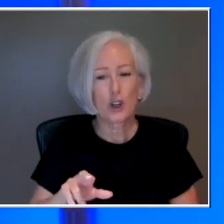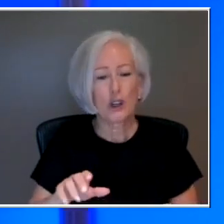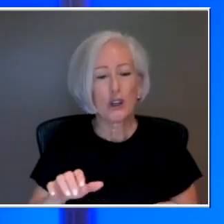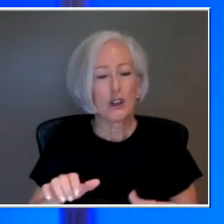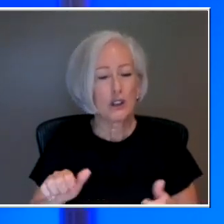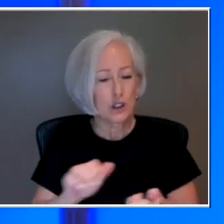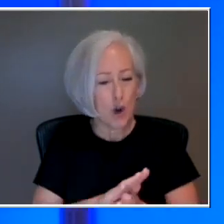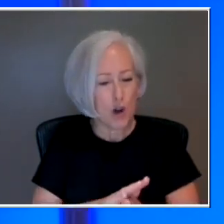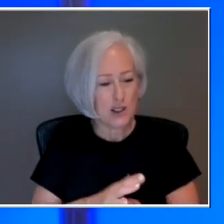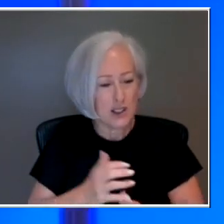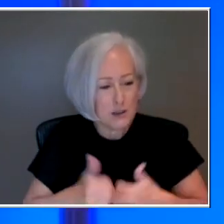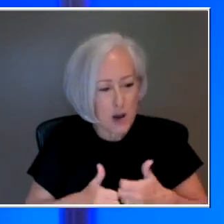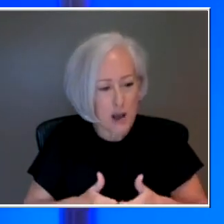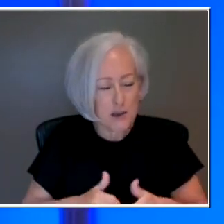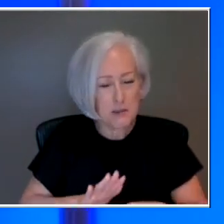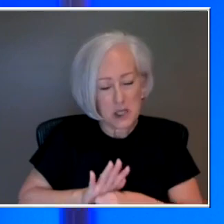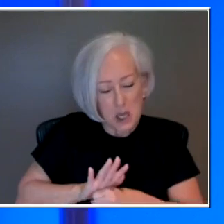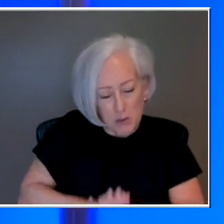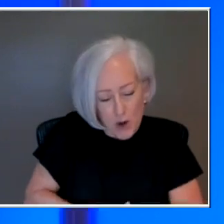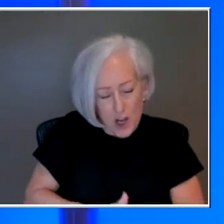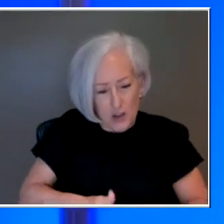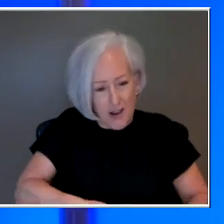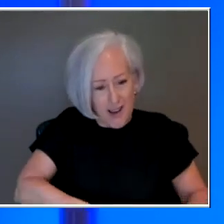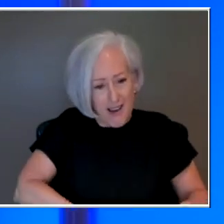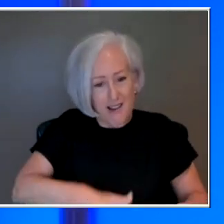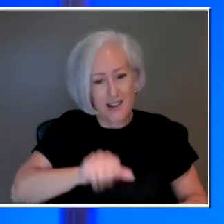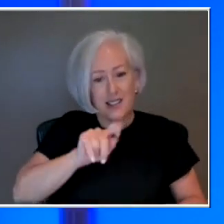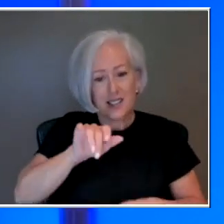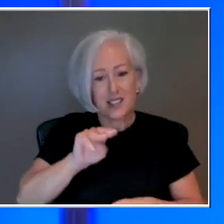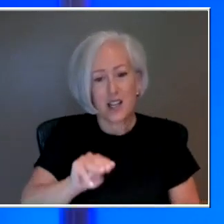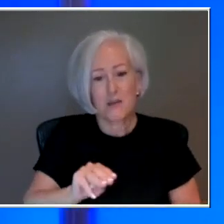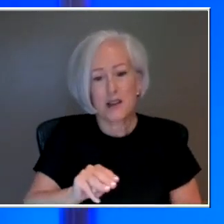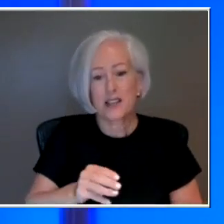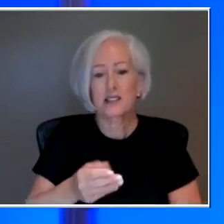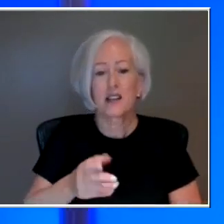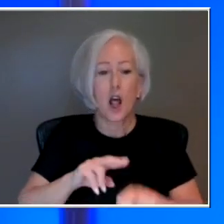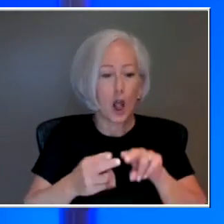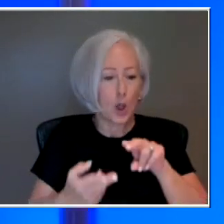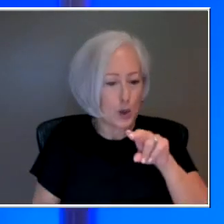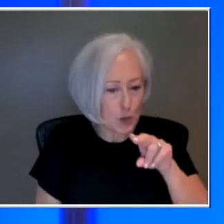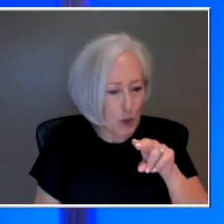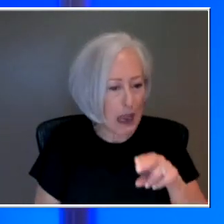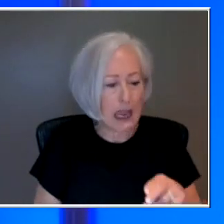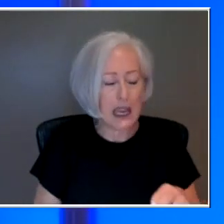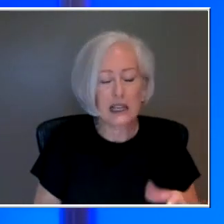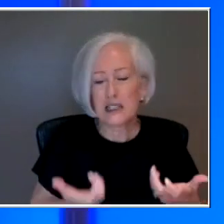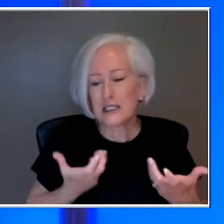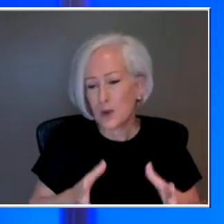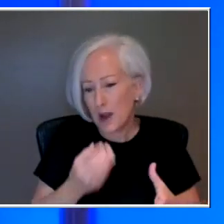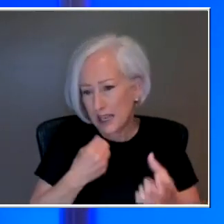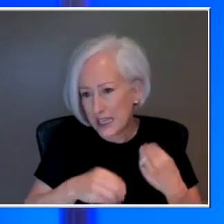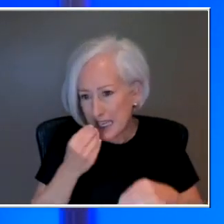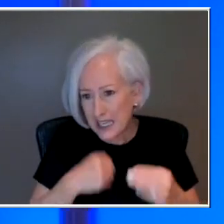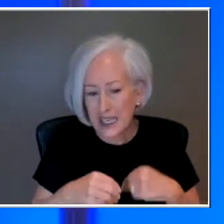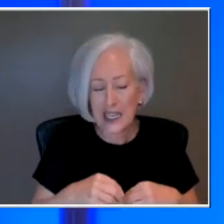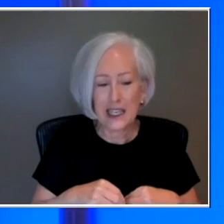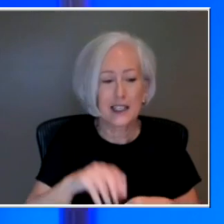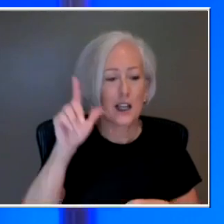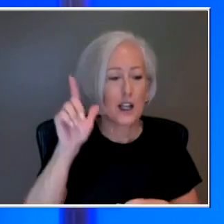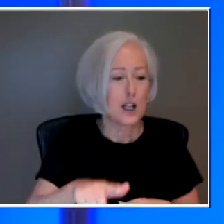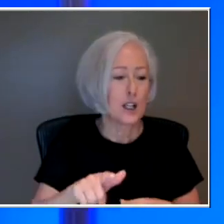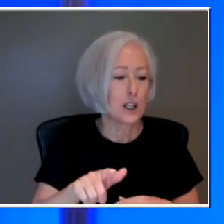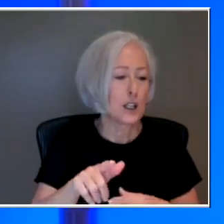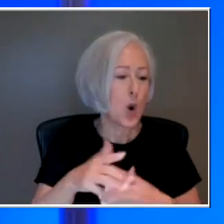can press on the stomach, and then the person has less appetite, they lose weight, they can have low blood counts